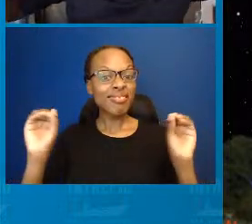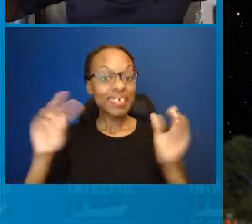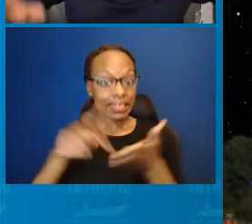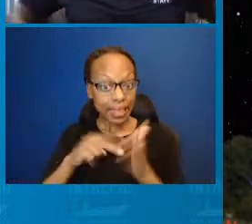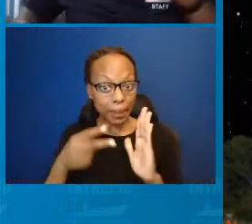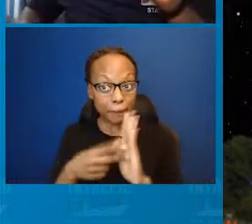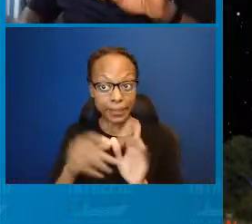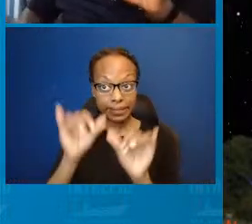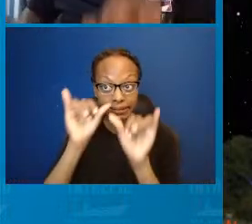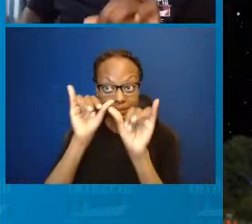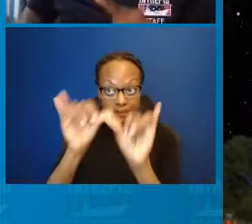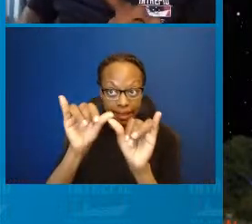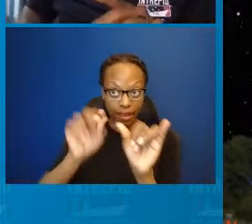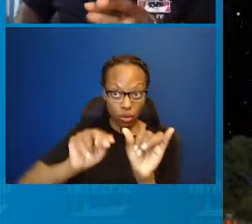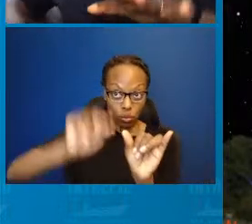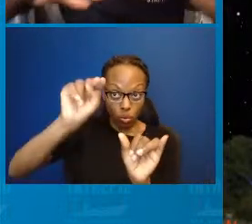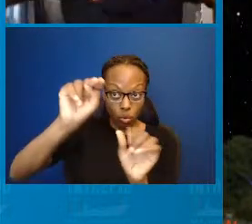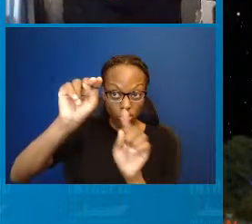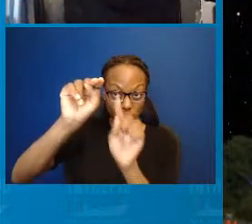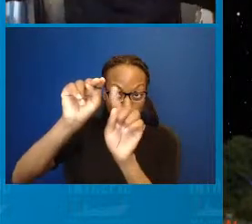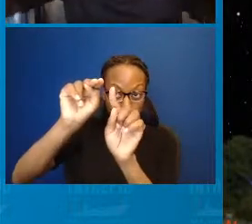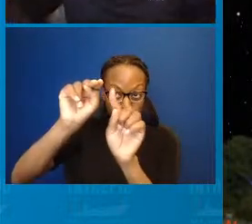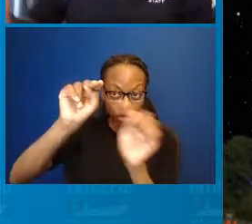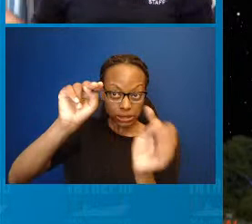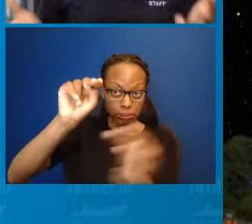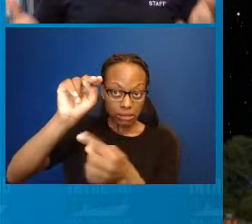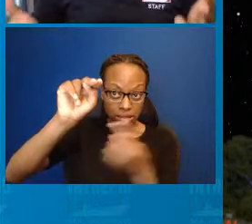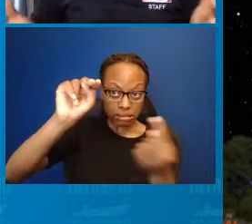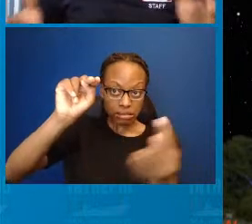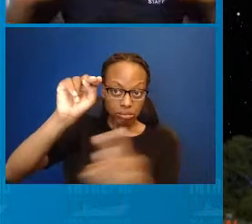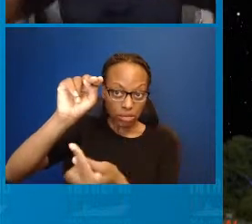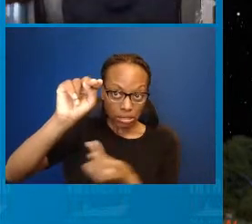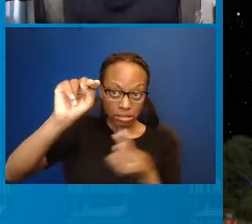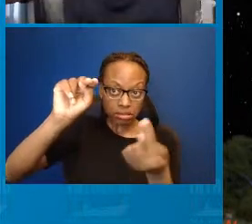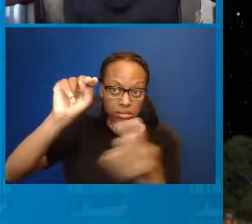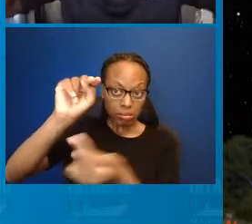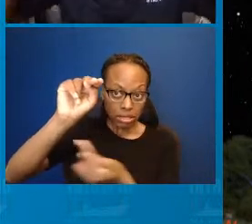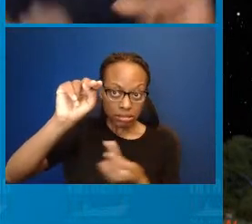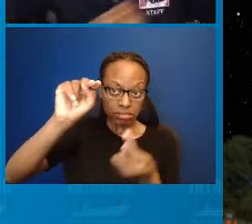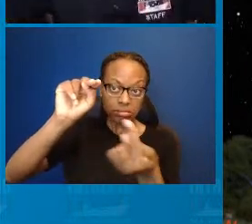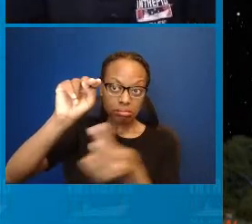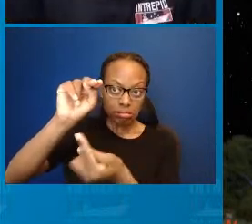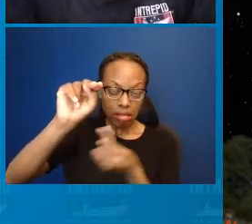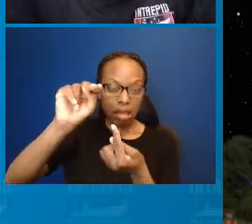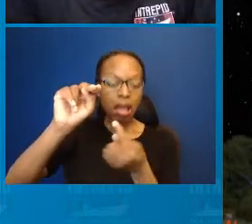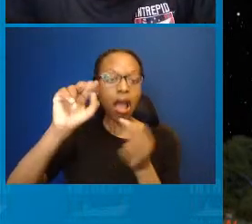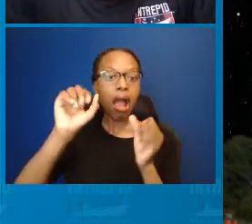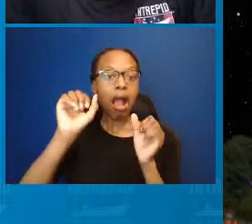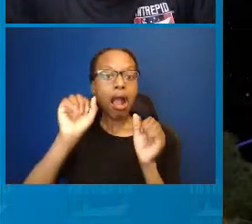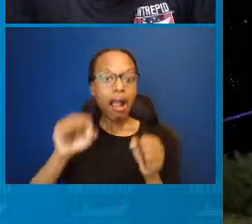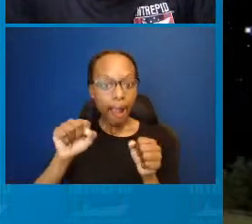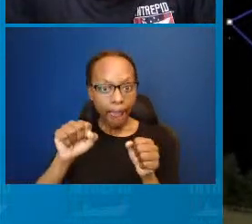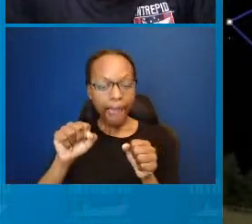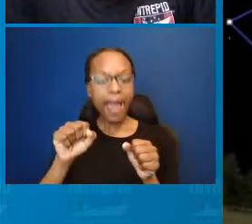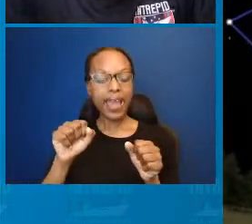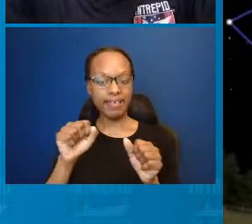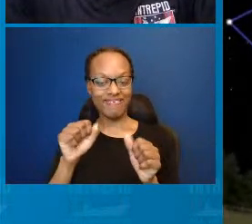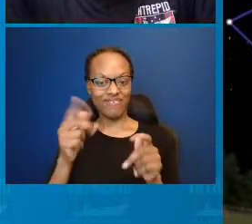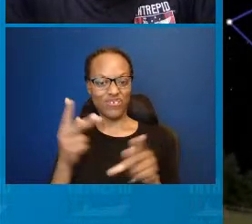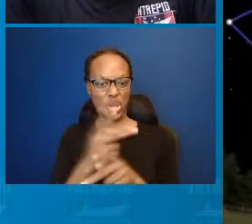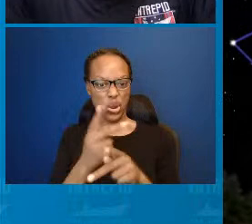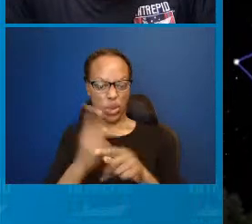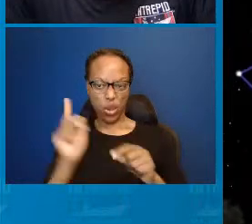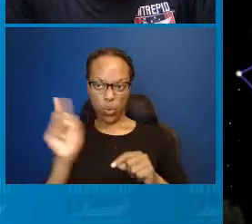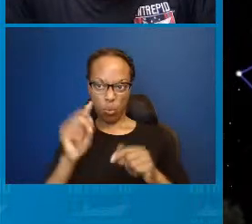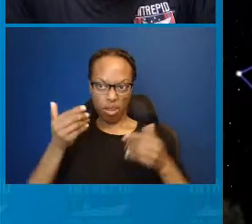sky. But even more importantly, we can map out our planet based off of where the stars are, right? So